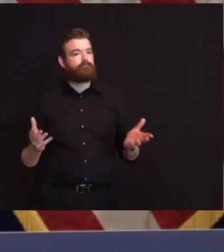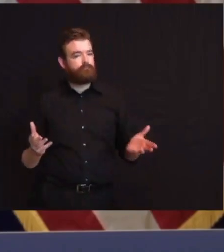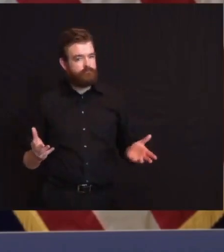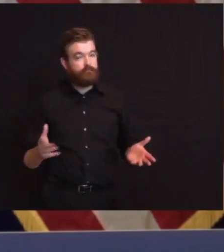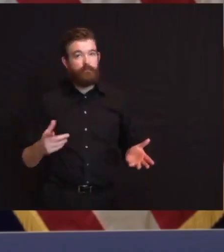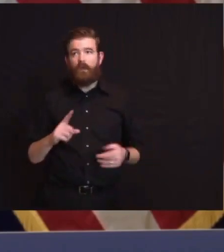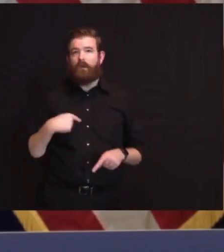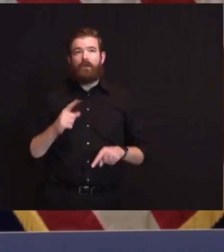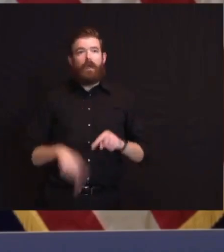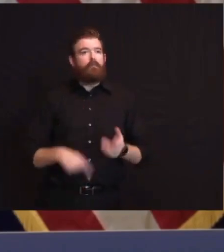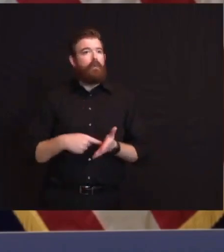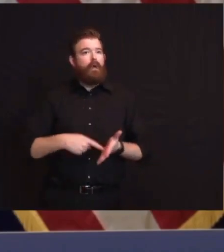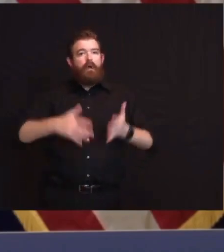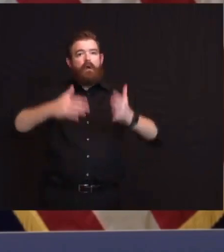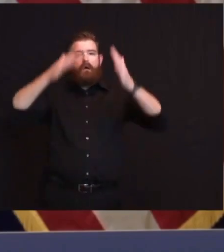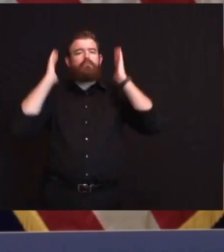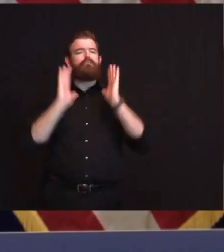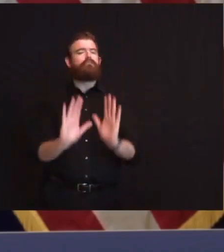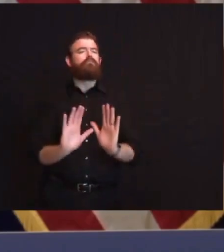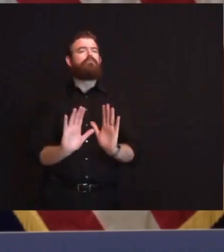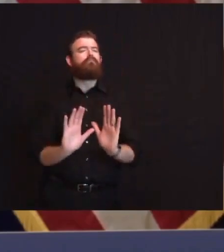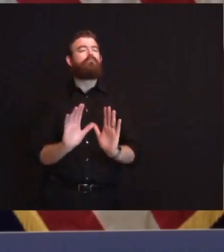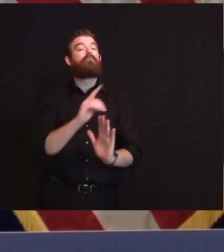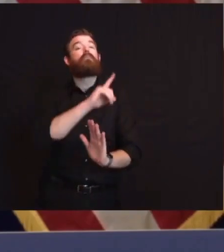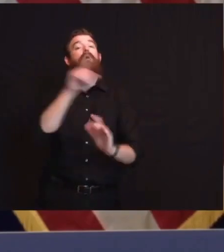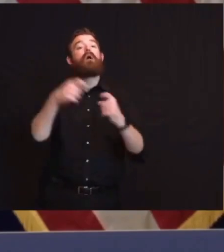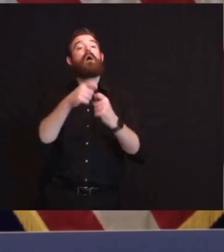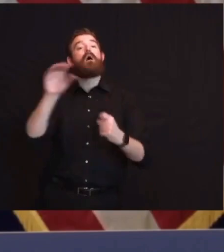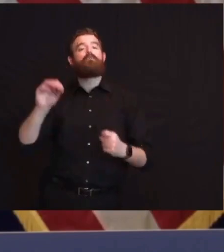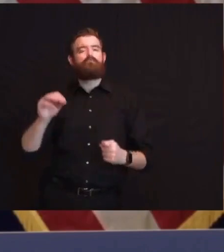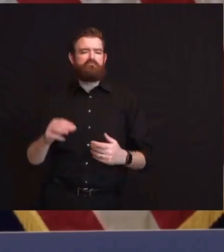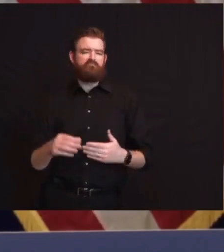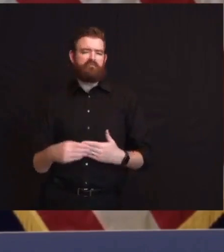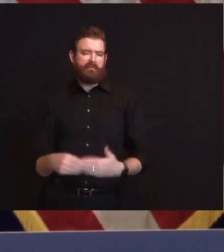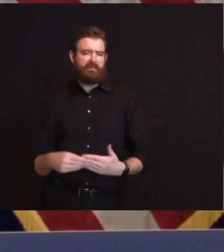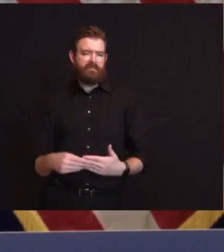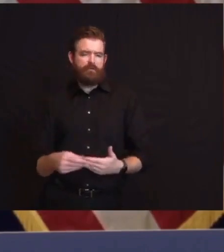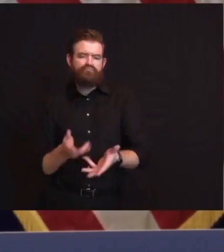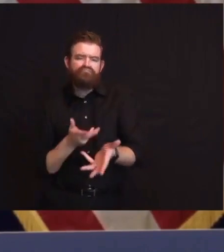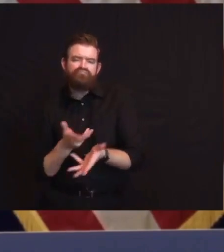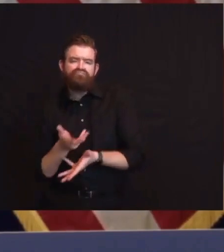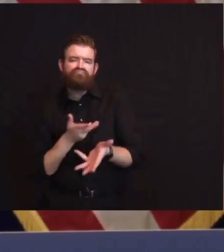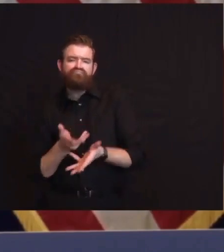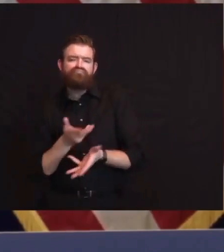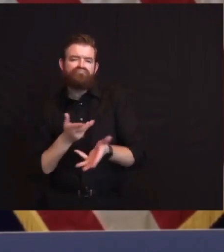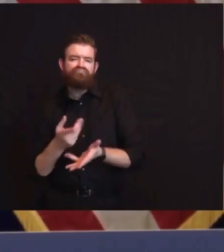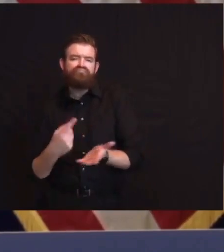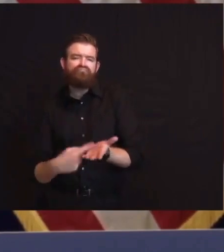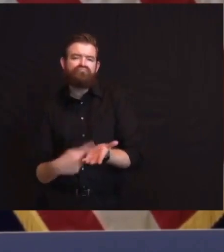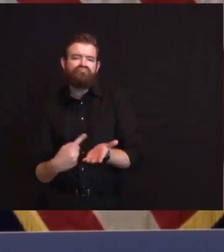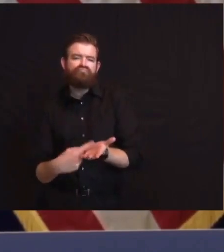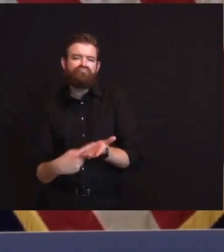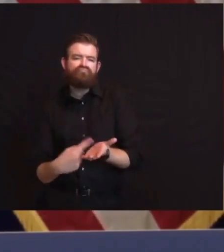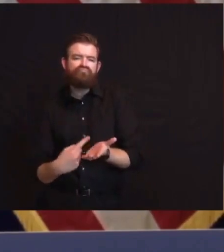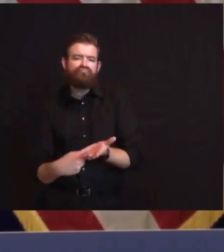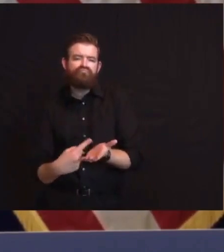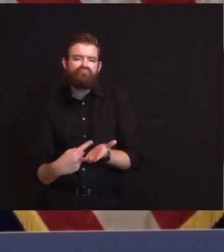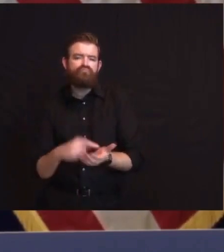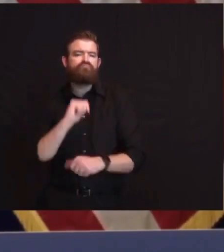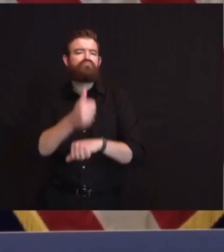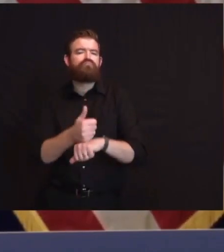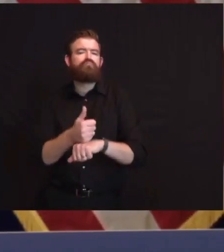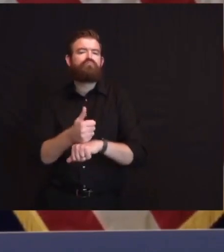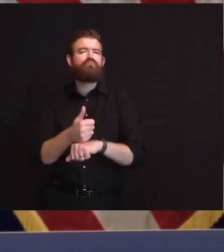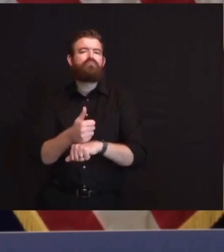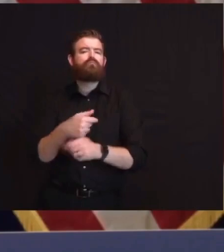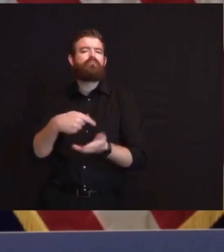The utilities are willing to work with you in order to set up this payment plan. I don't